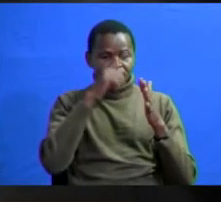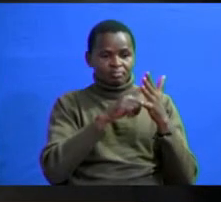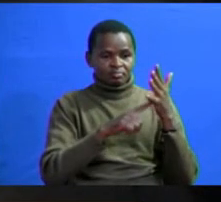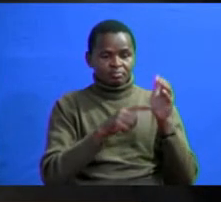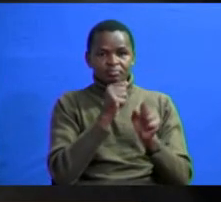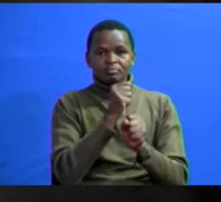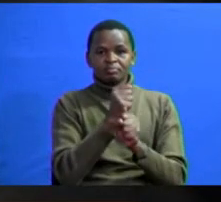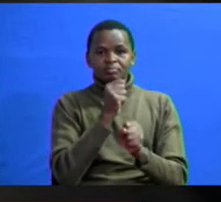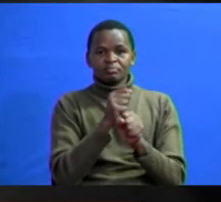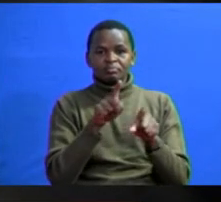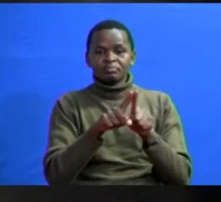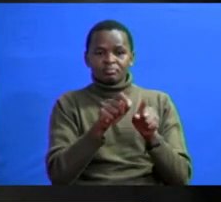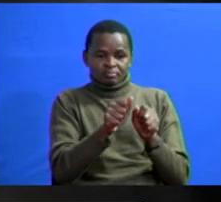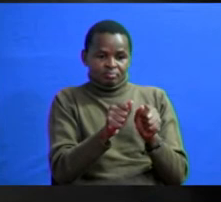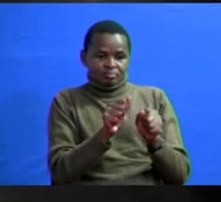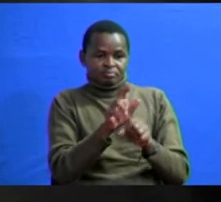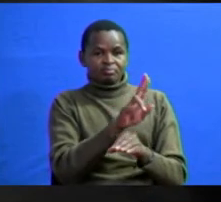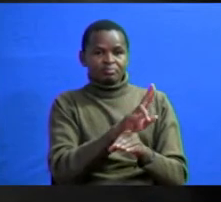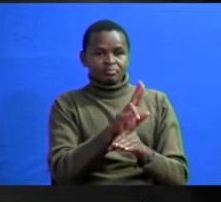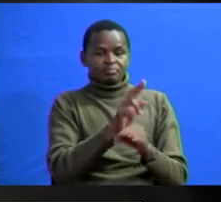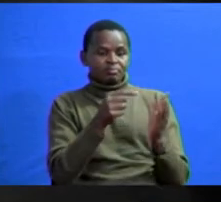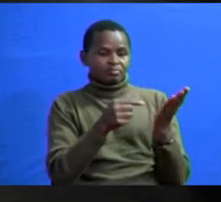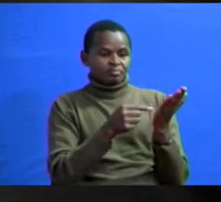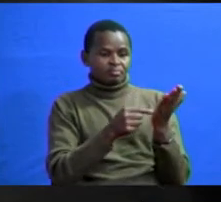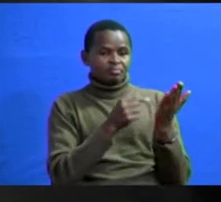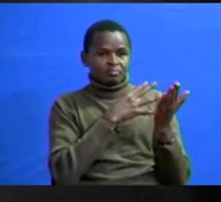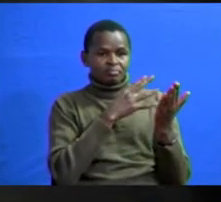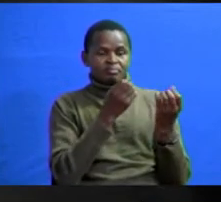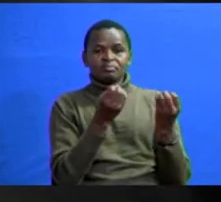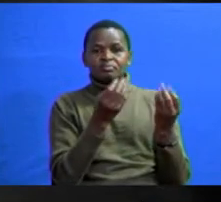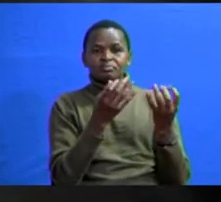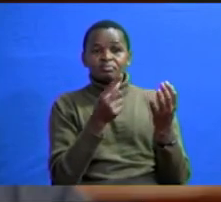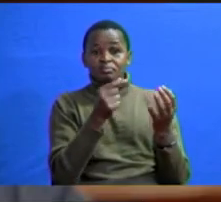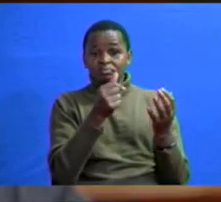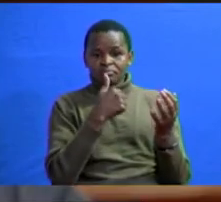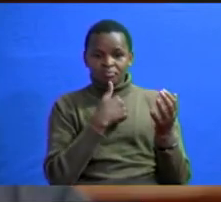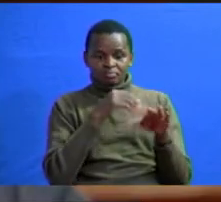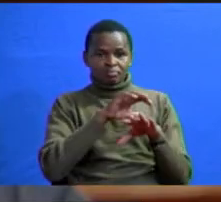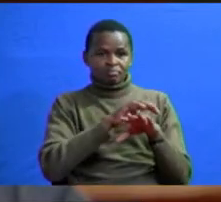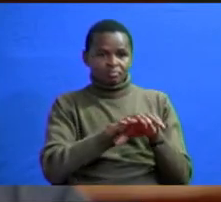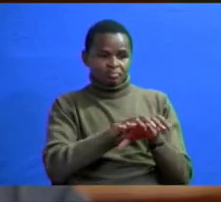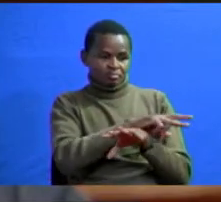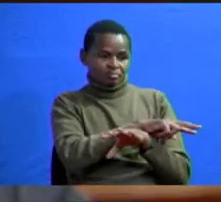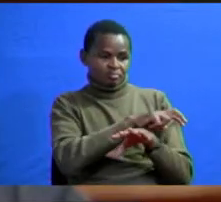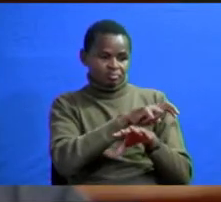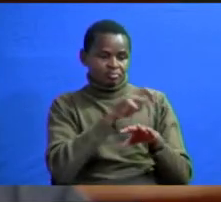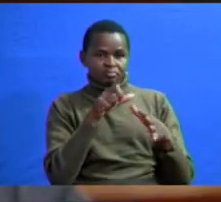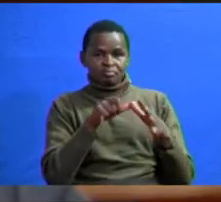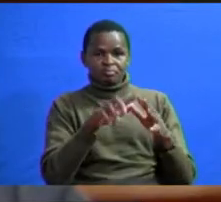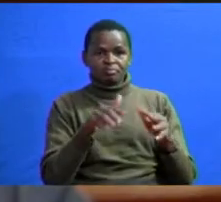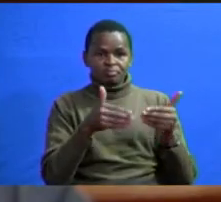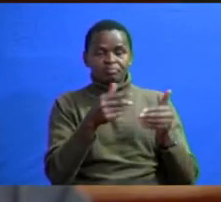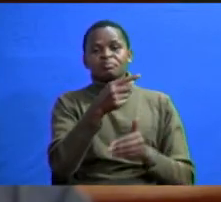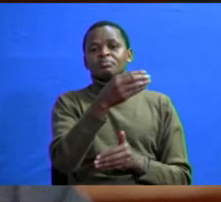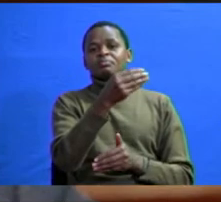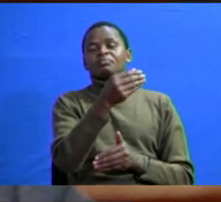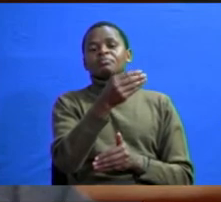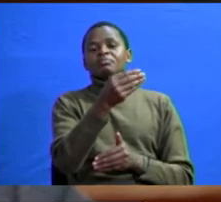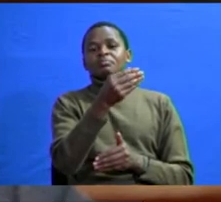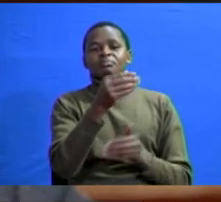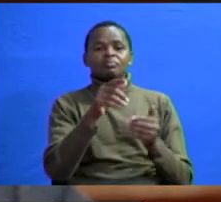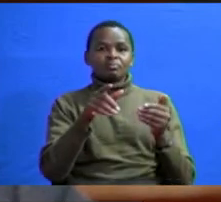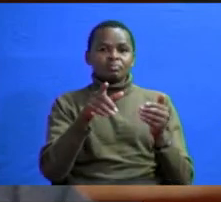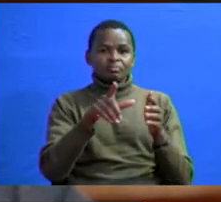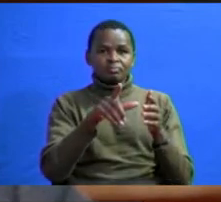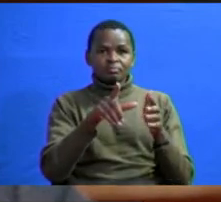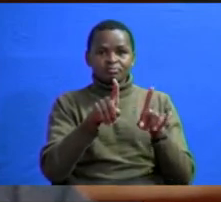doing, as he avoided the use of technology and a lot of the money he had conned people was handed in as cash. He further